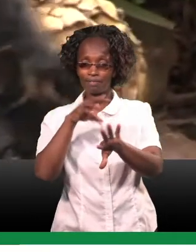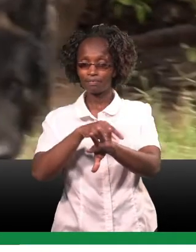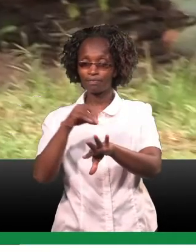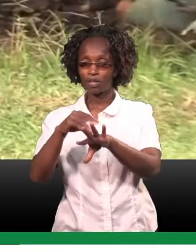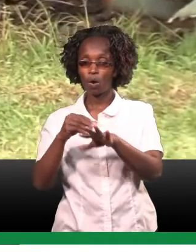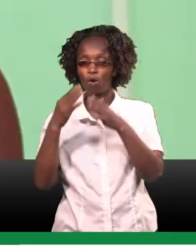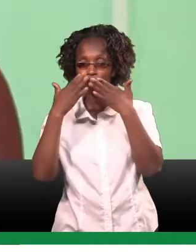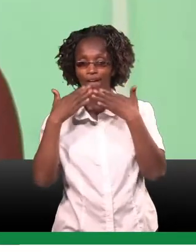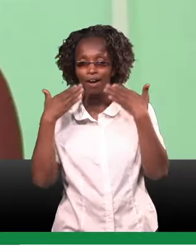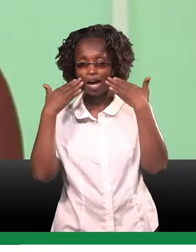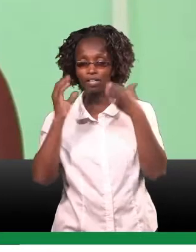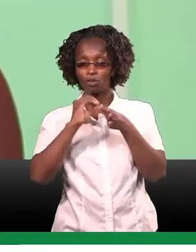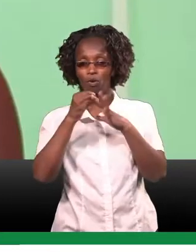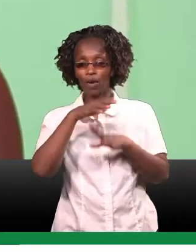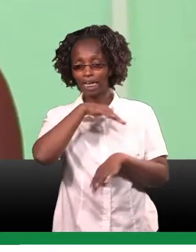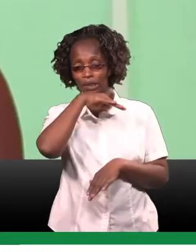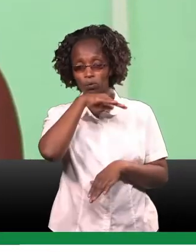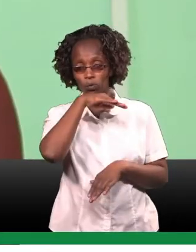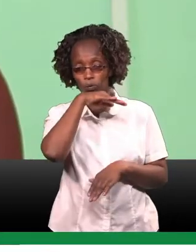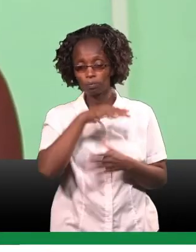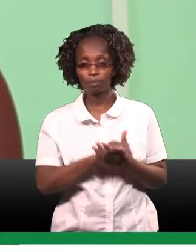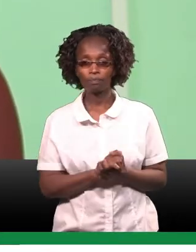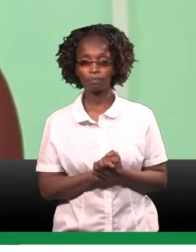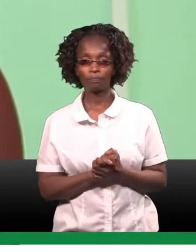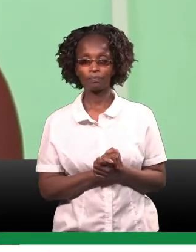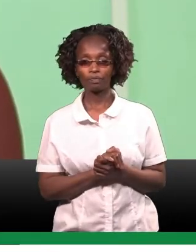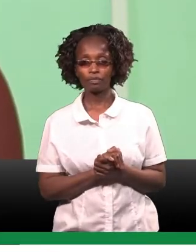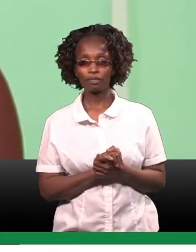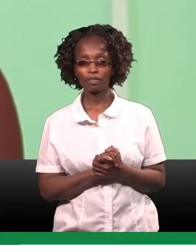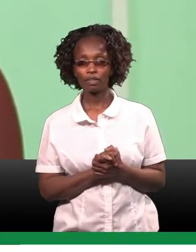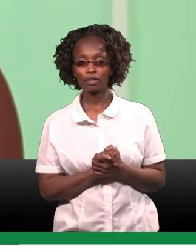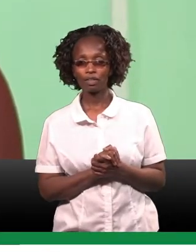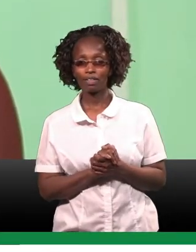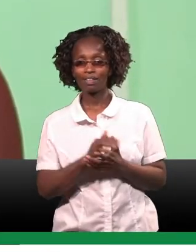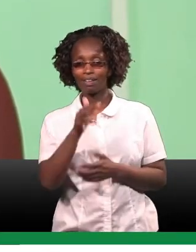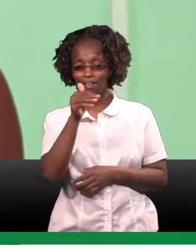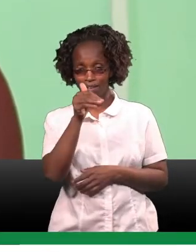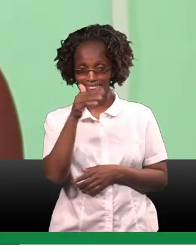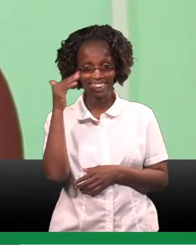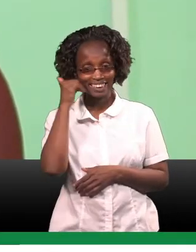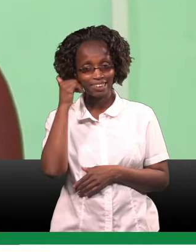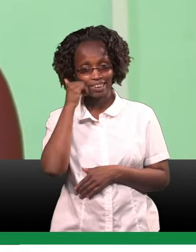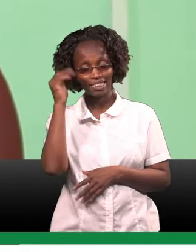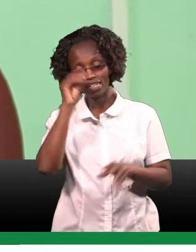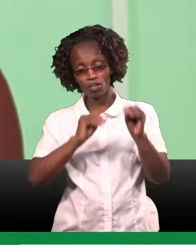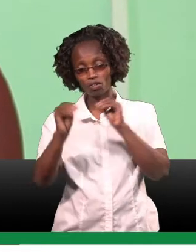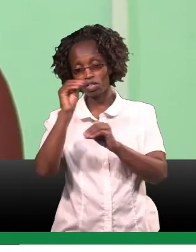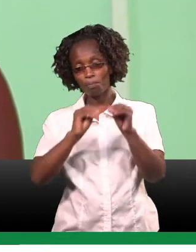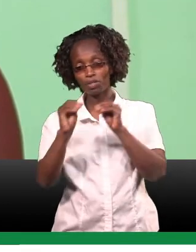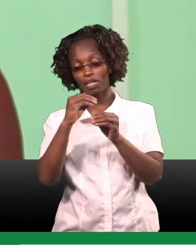na mbwa. Asthma is caused purely by exposure to triggers. It's the triggers of asthma,